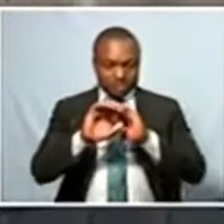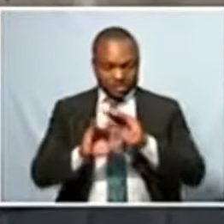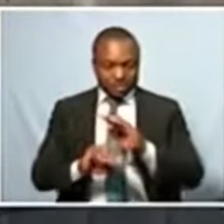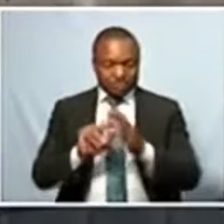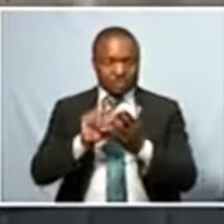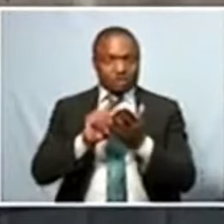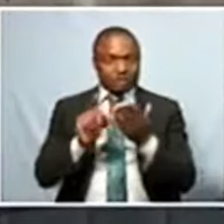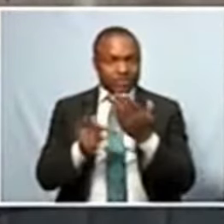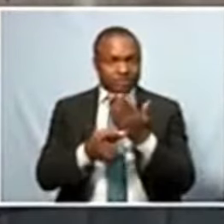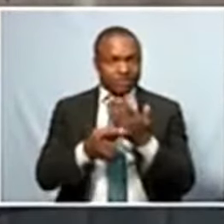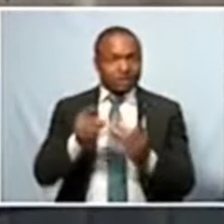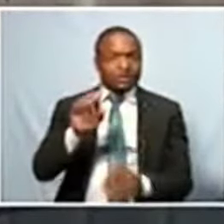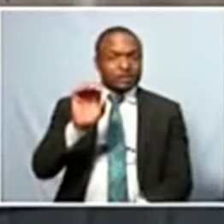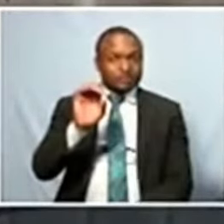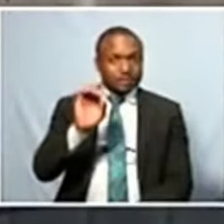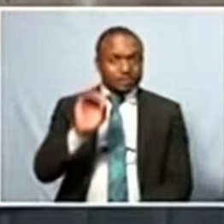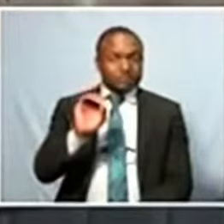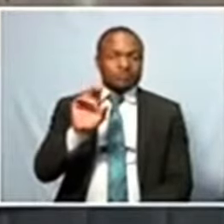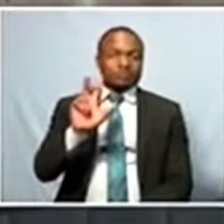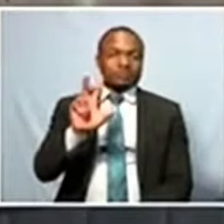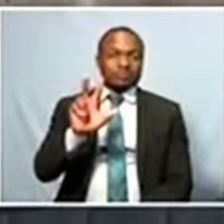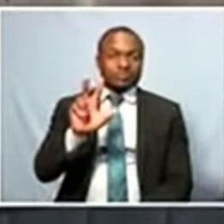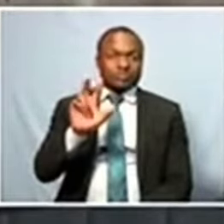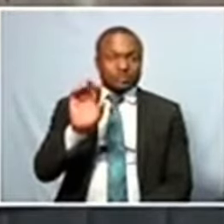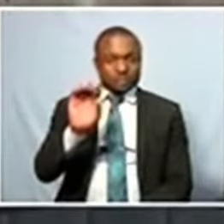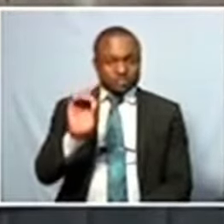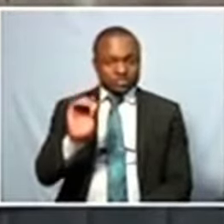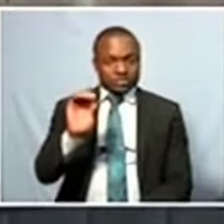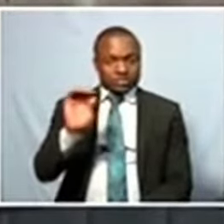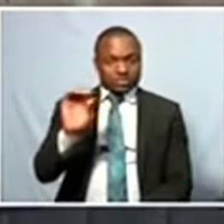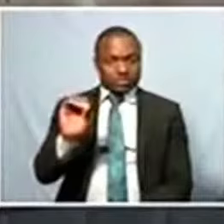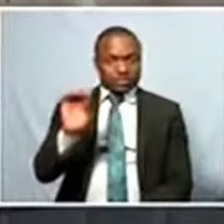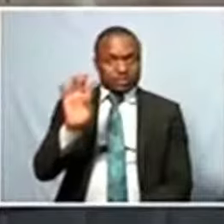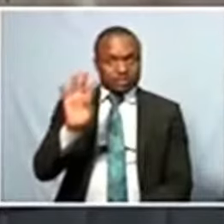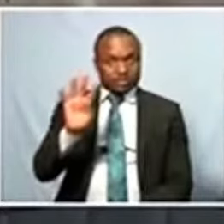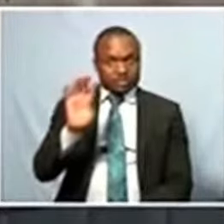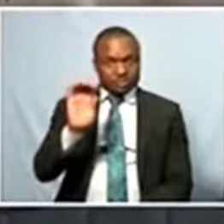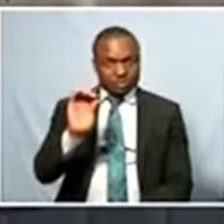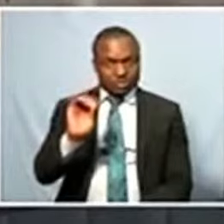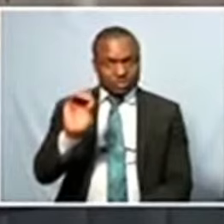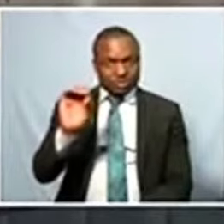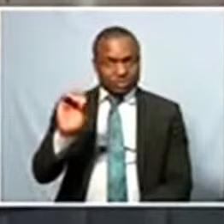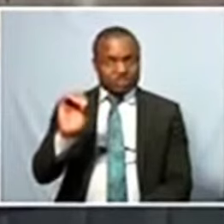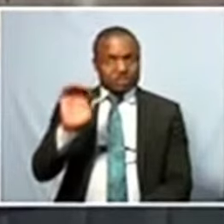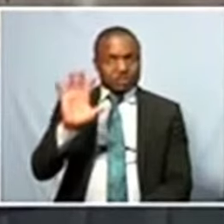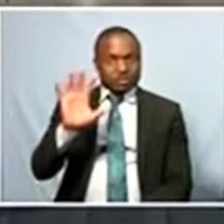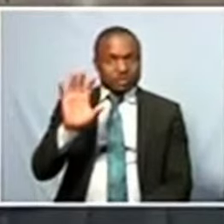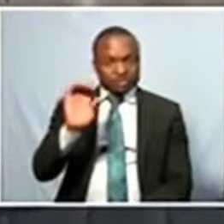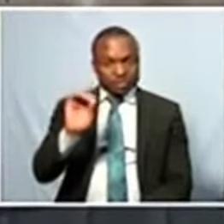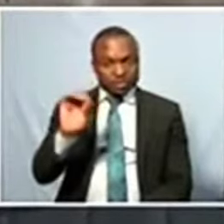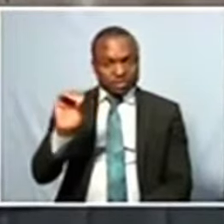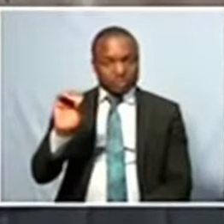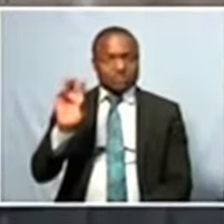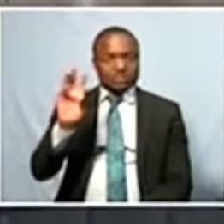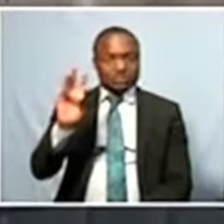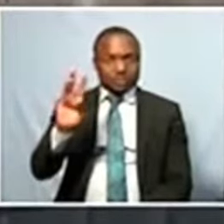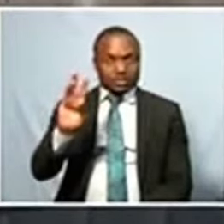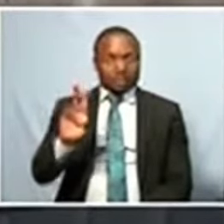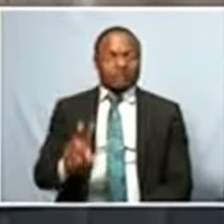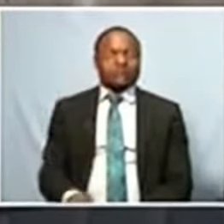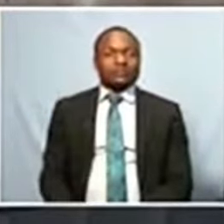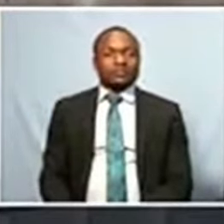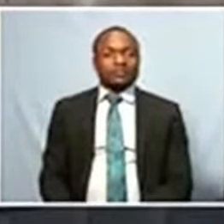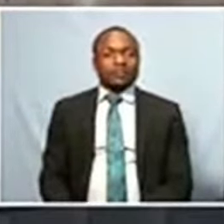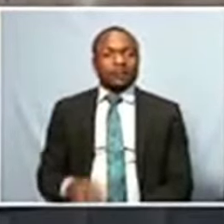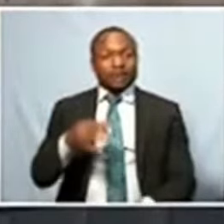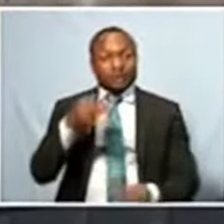sub-program 03, 004, 005, and 006.